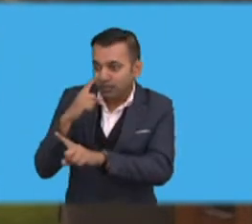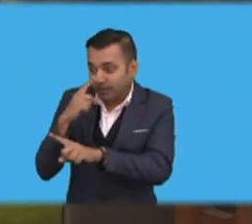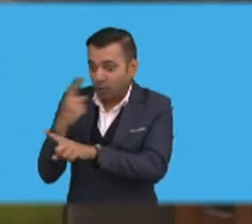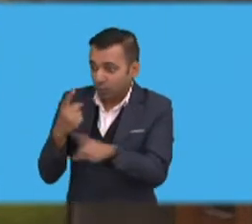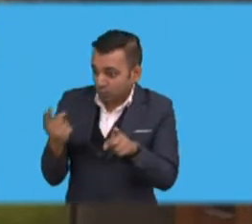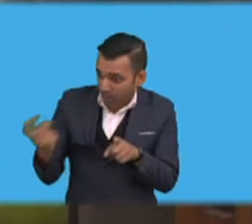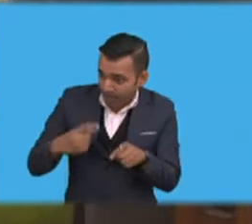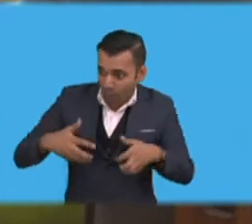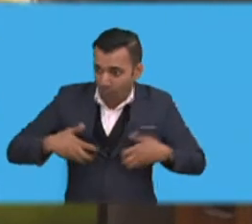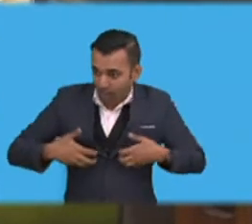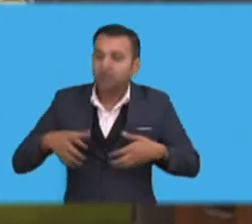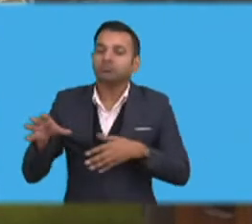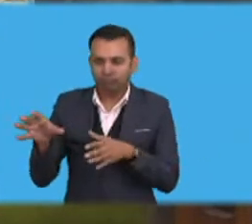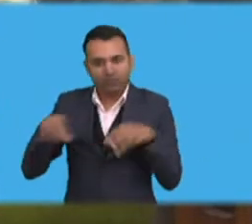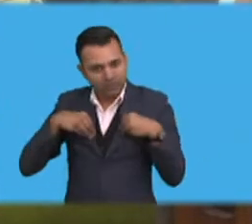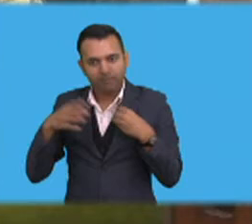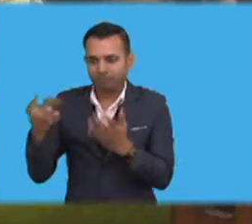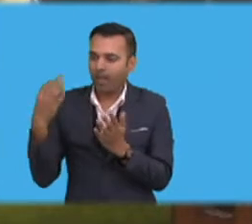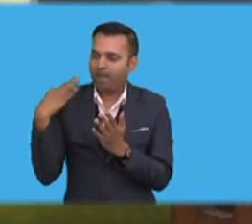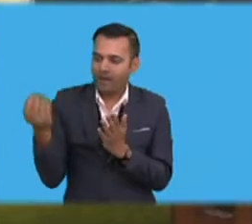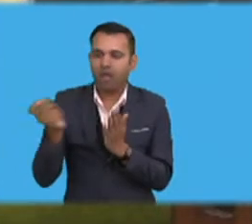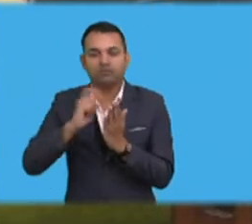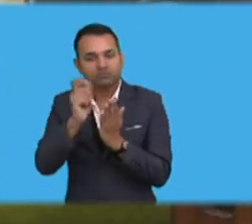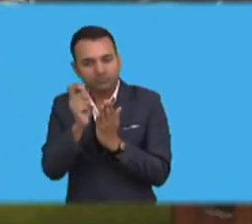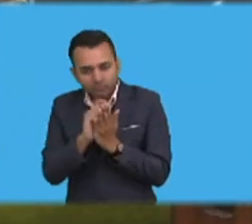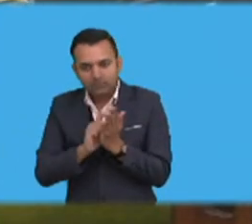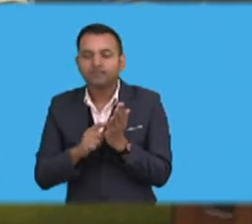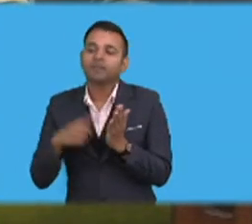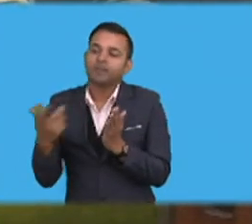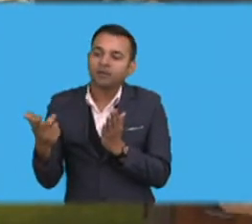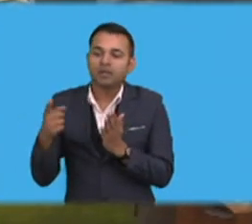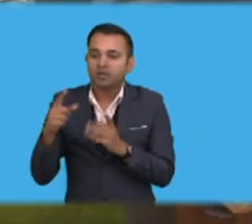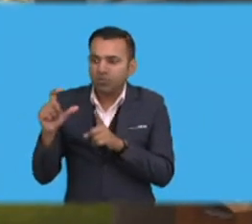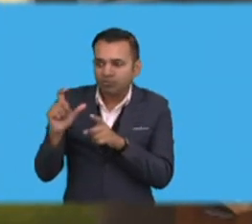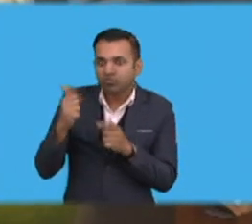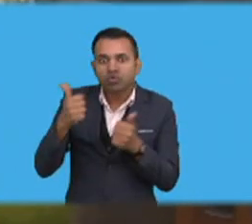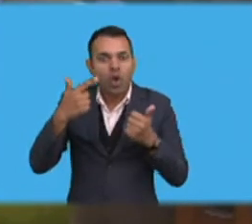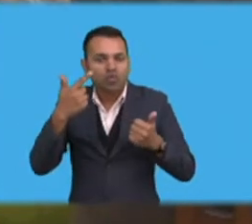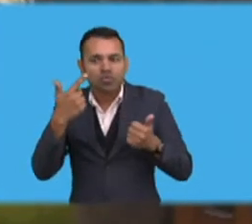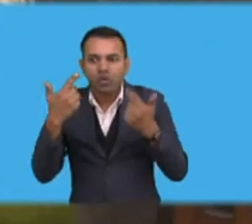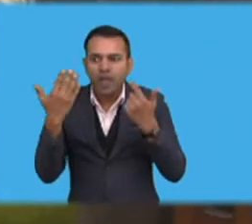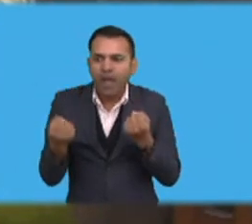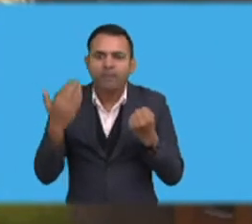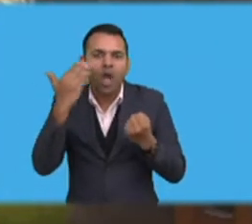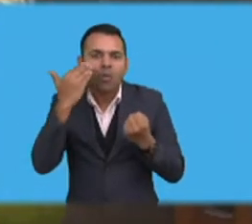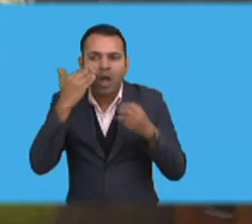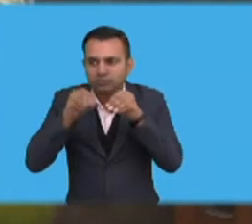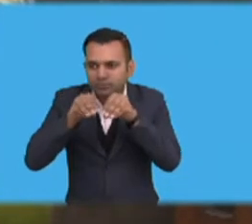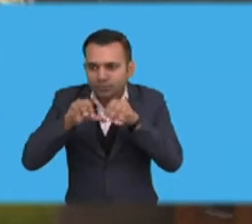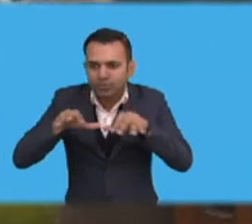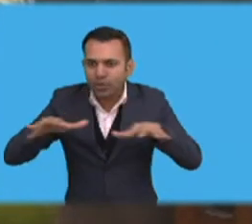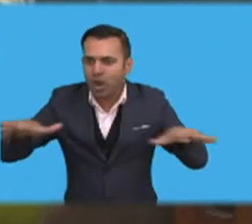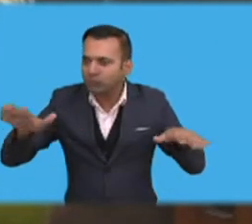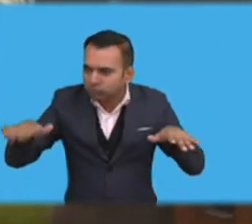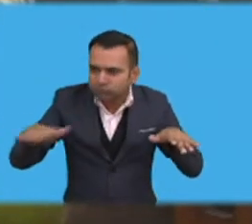made to contact potential applicants to create awareness of their entitlements and advising them of the process to follow. So they actively go out. They know about